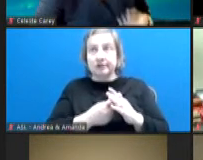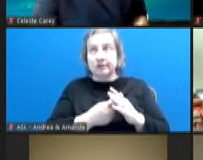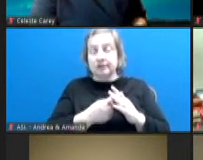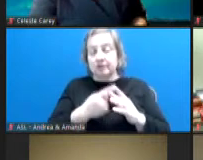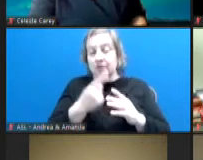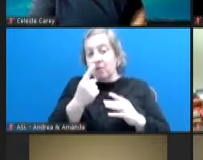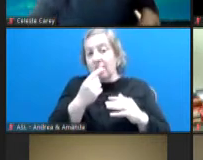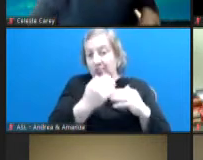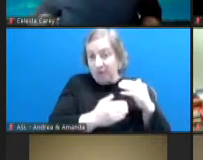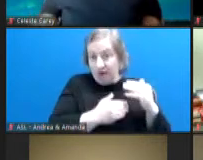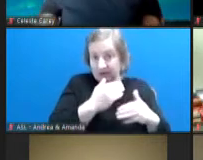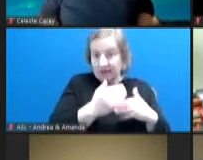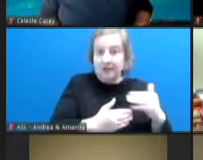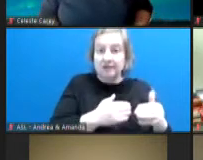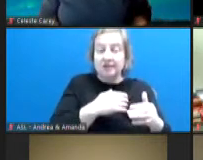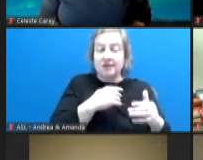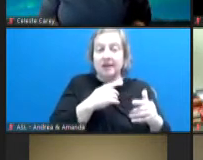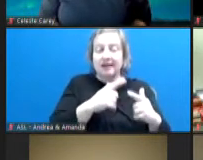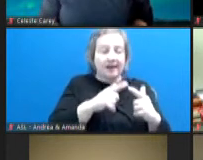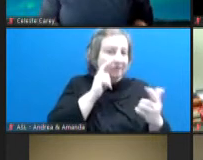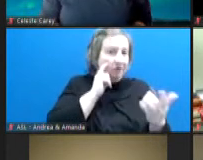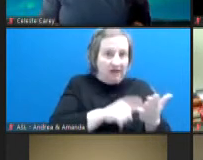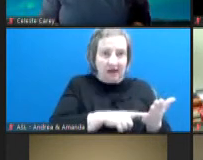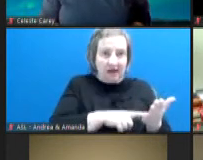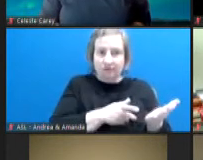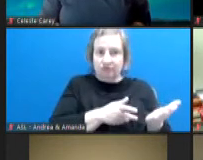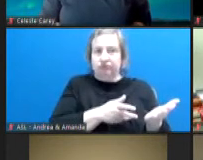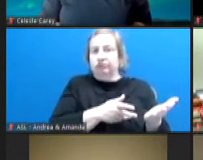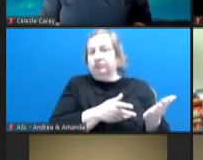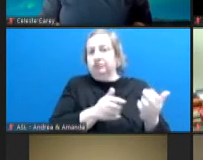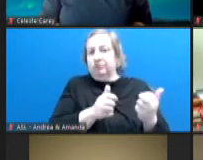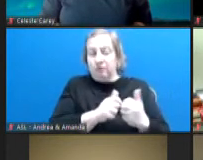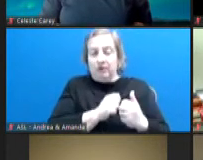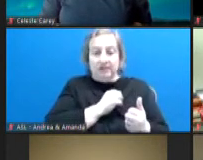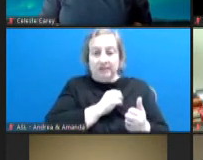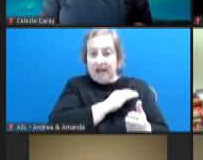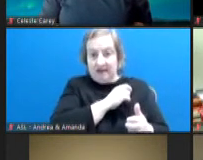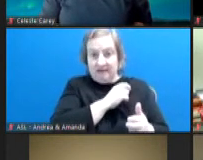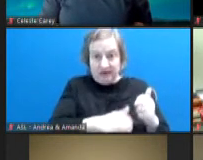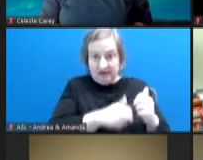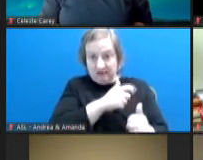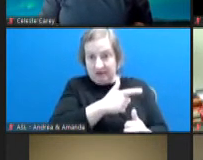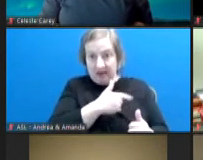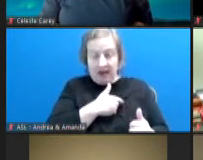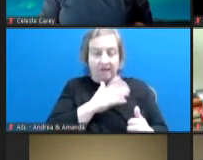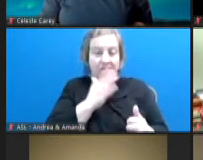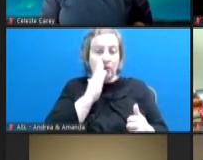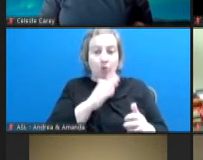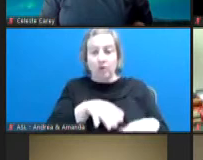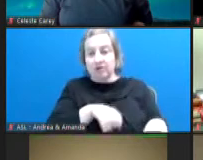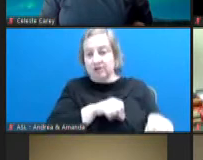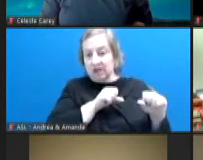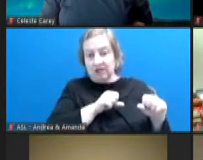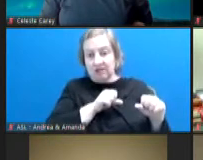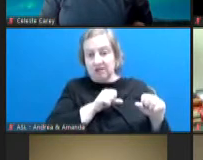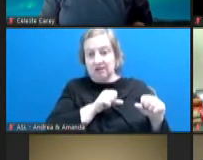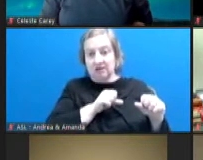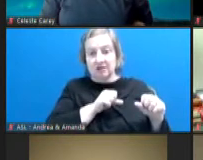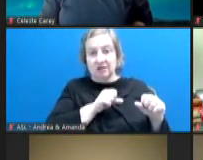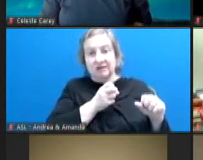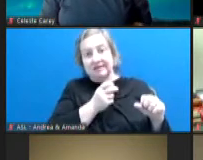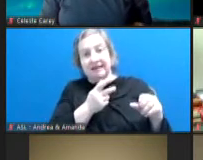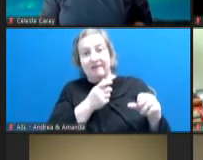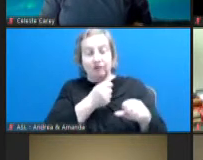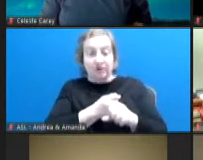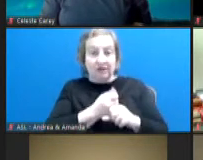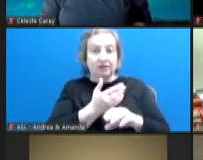one process and recognized that literally with the staffing issues that they have, it was gonna take, I think a couple of years